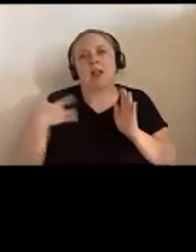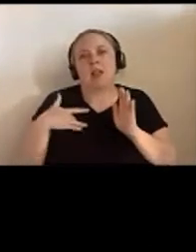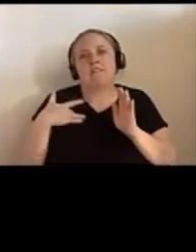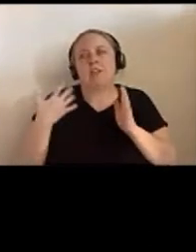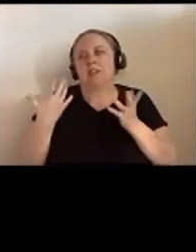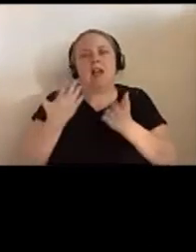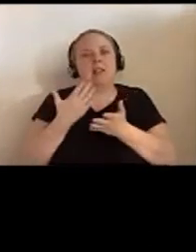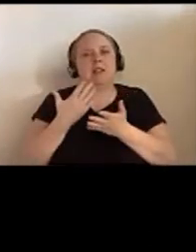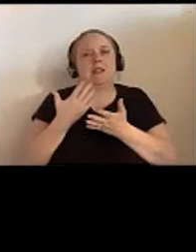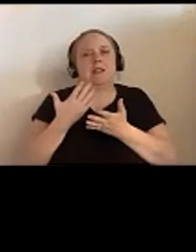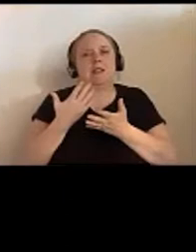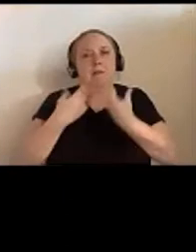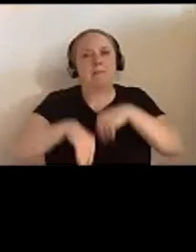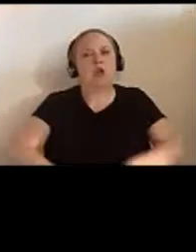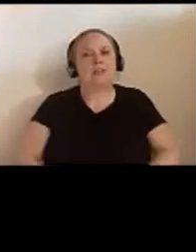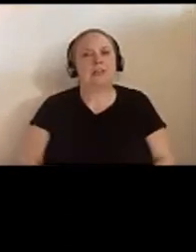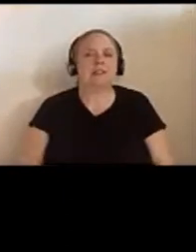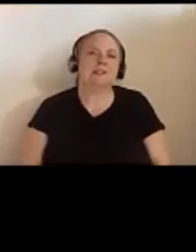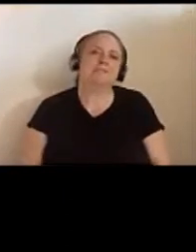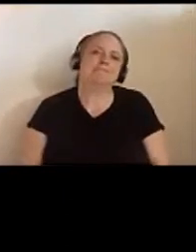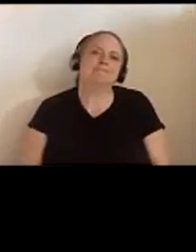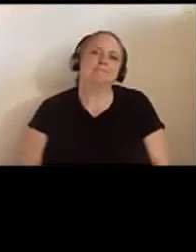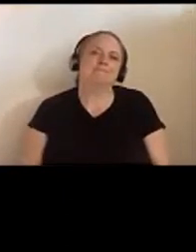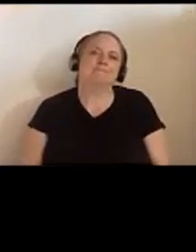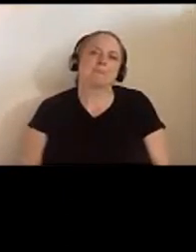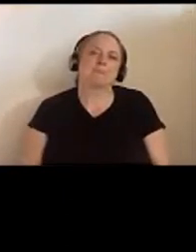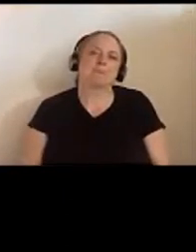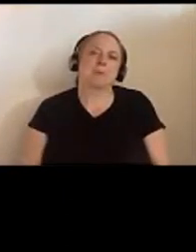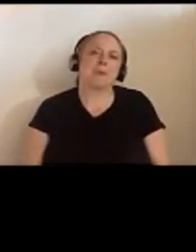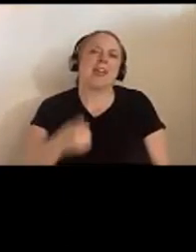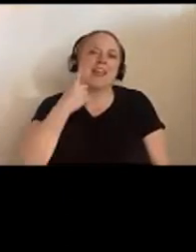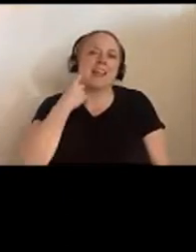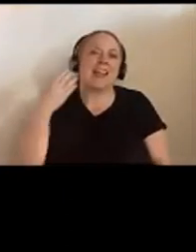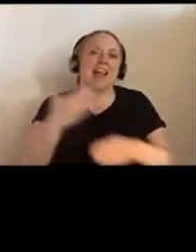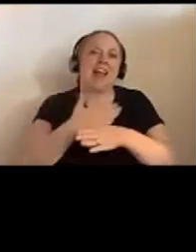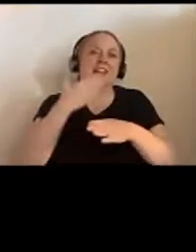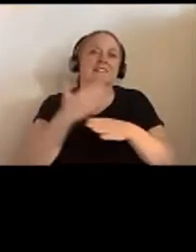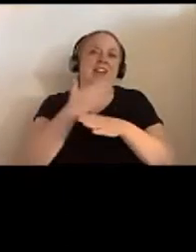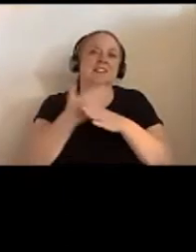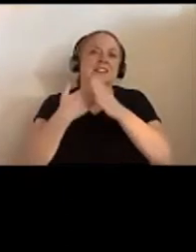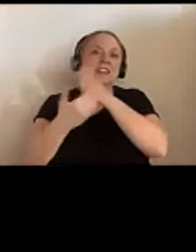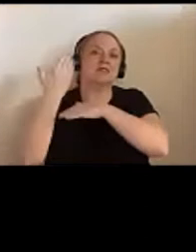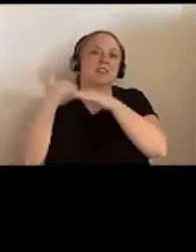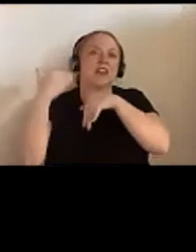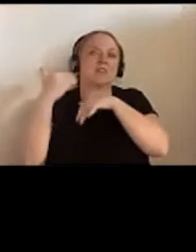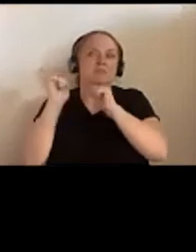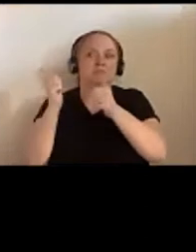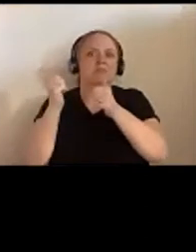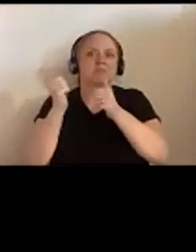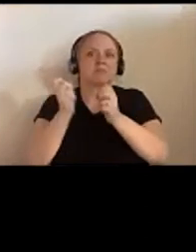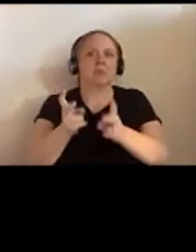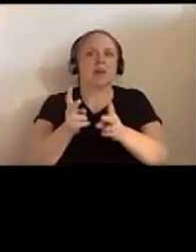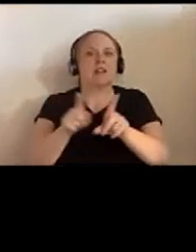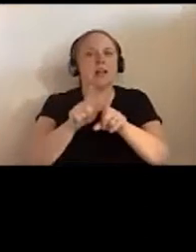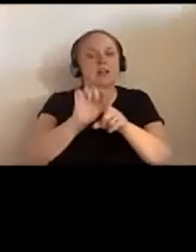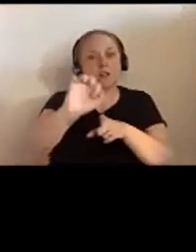embodiedness can sort of activate history in really effective ways that I think that you're doing with your